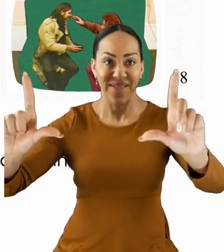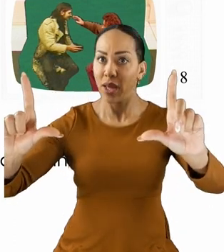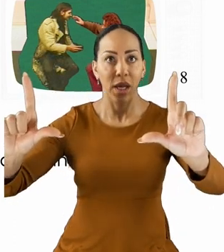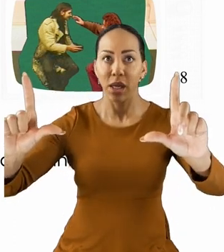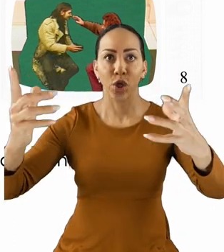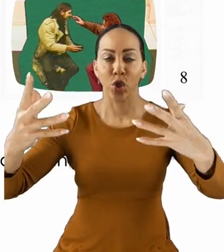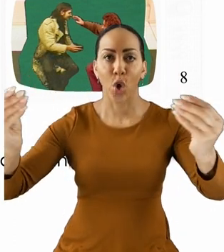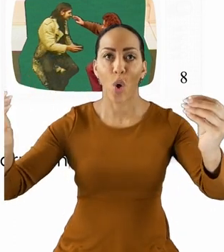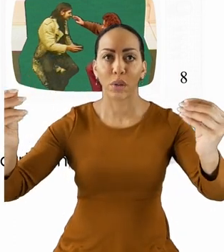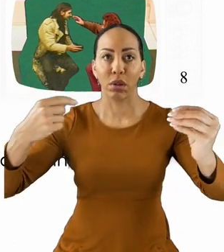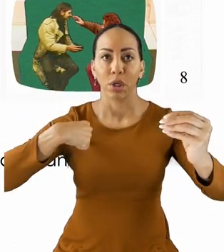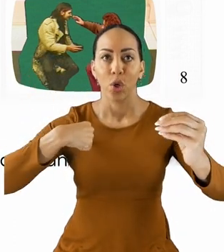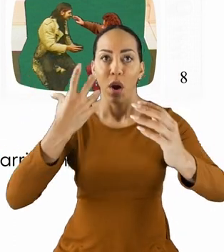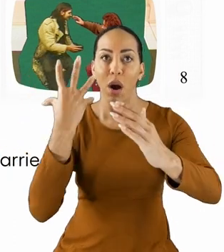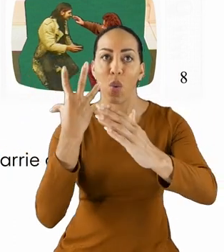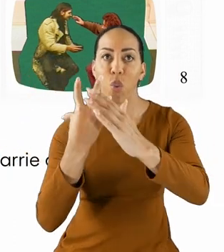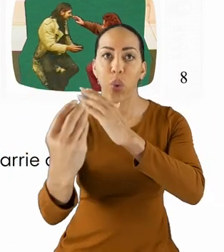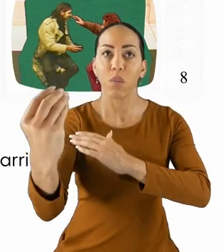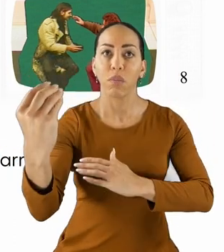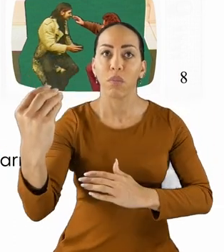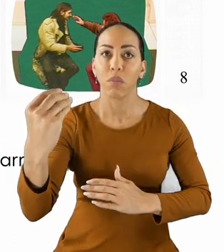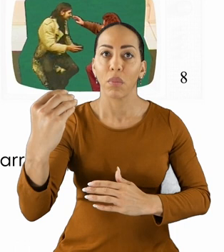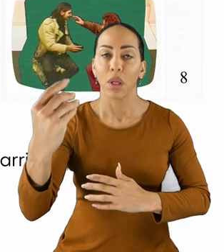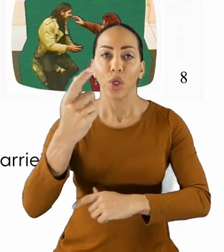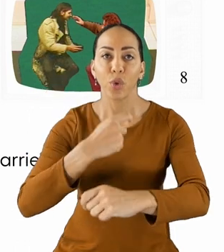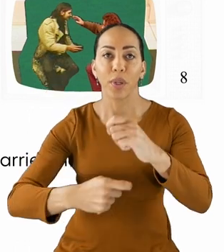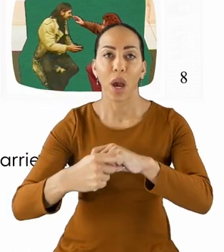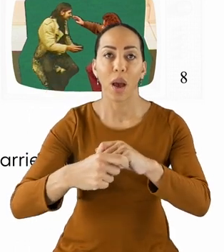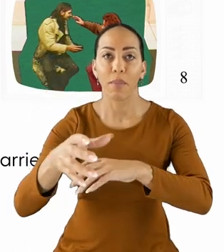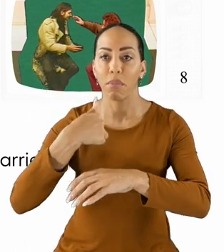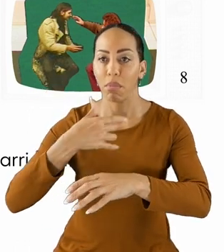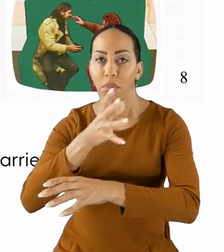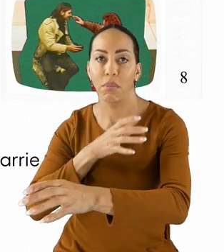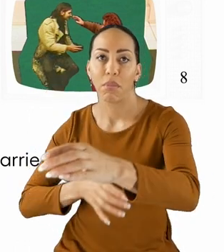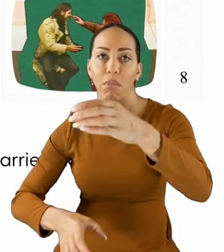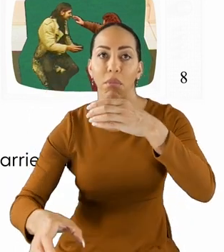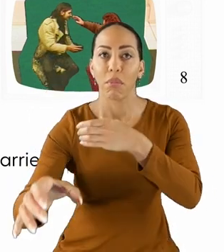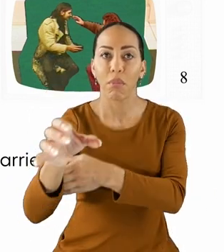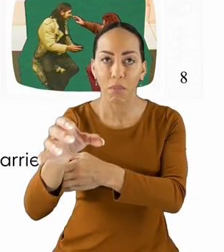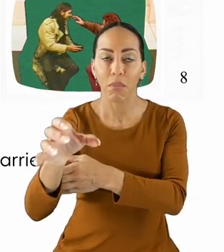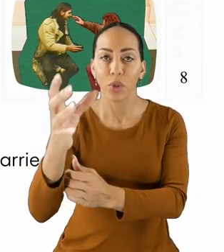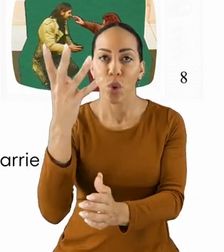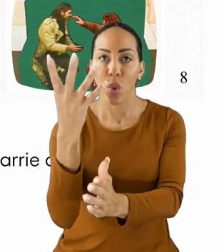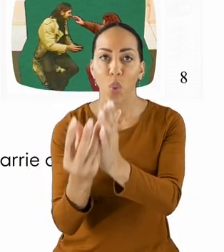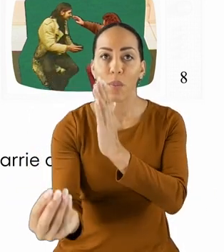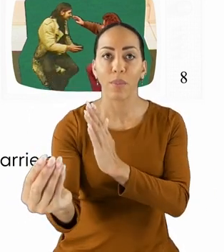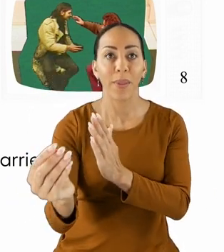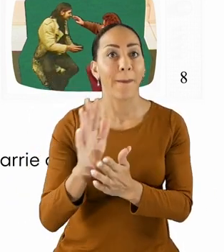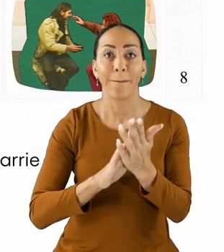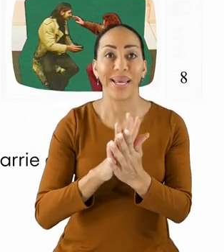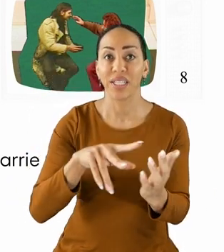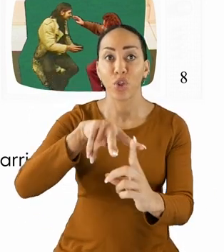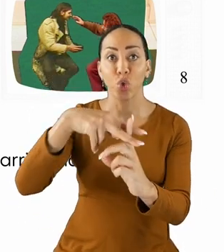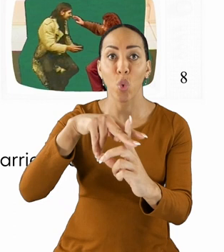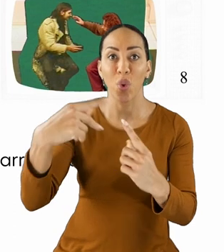disappears. Our suspension of disbelief and embodiment in the third person content gradually supersedes the tool we are